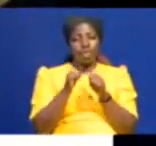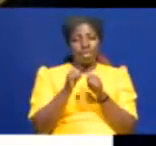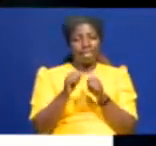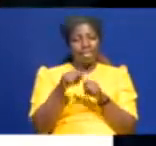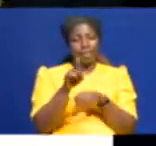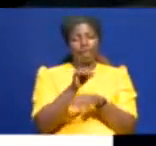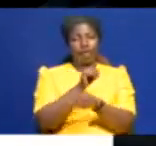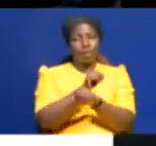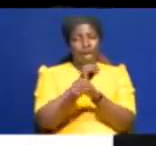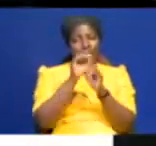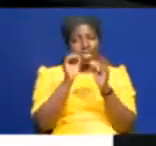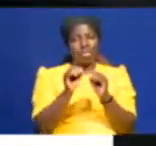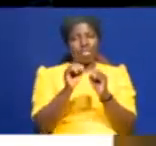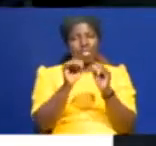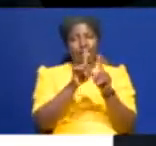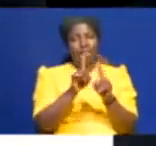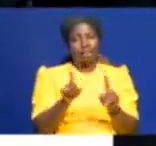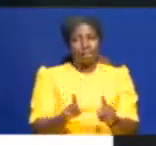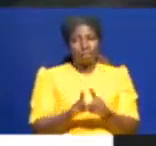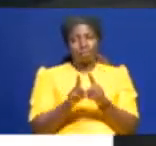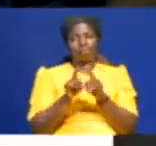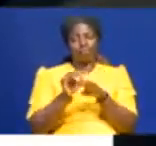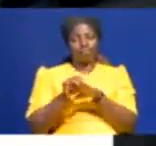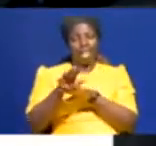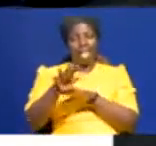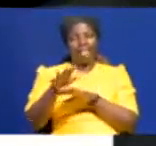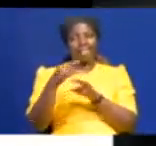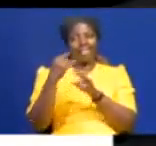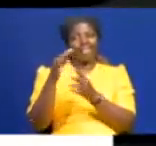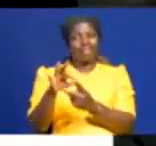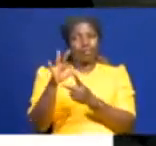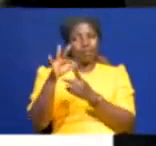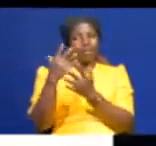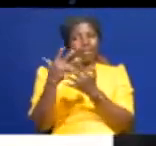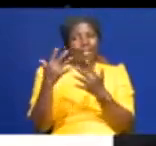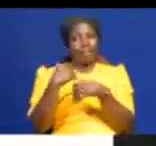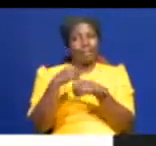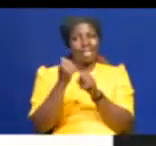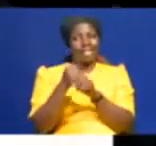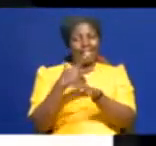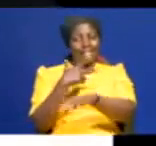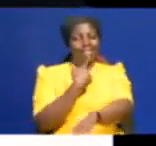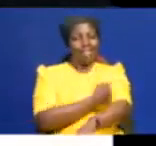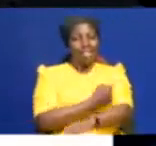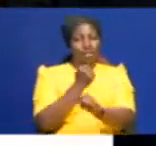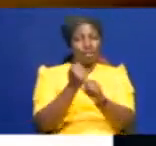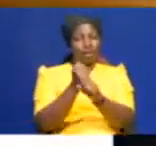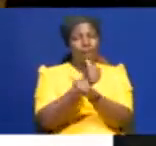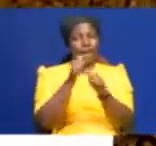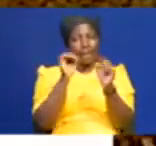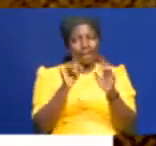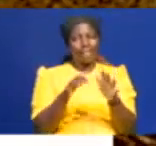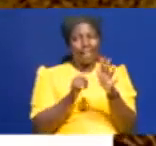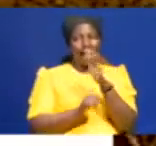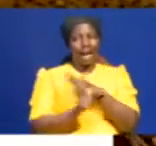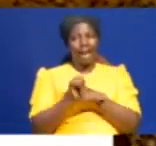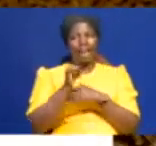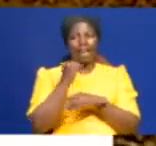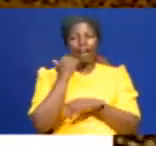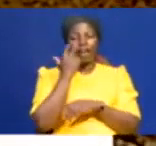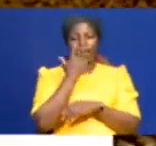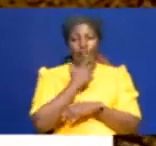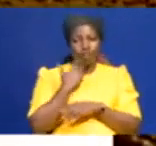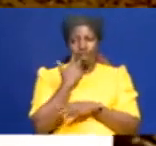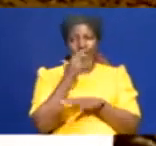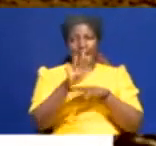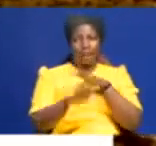cross-protect and often mutate to unique variants, making the standard vaccine ineffective. Under the Foot and Mouth Disease Risk-Based